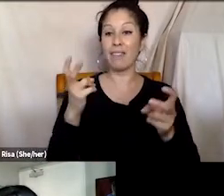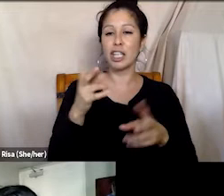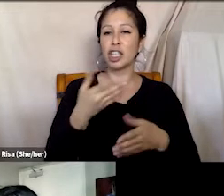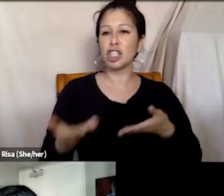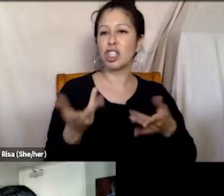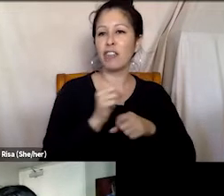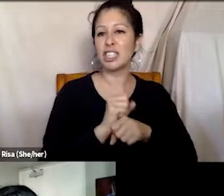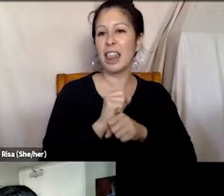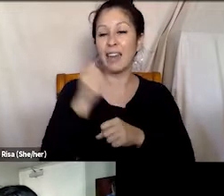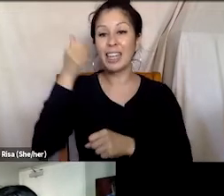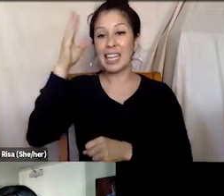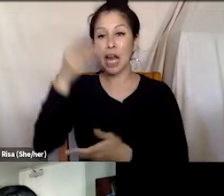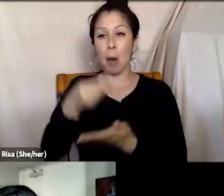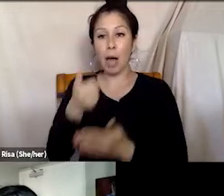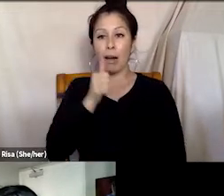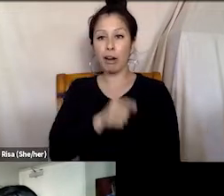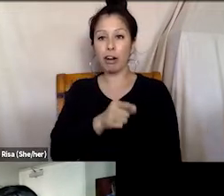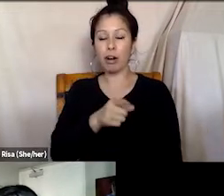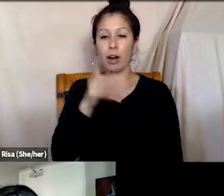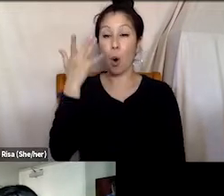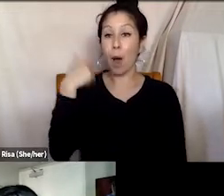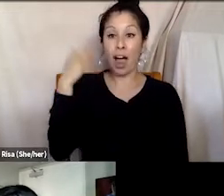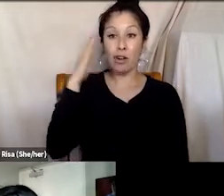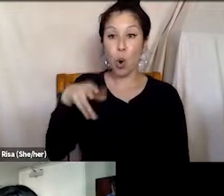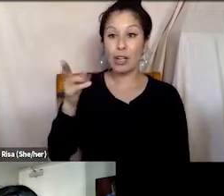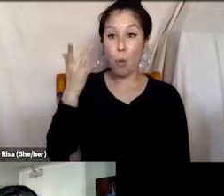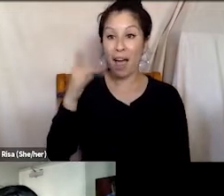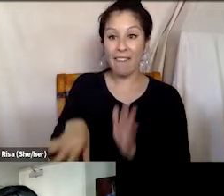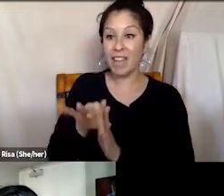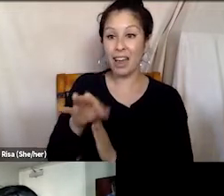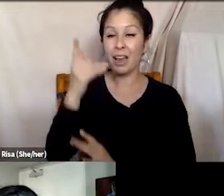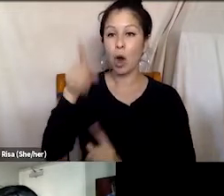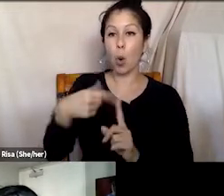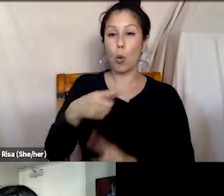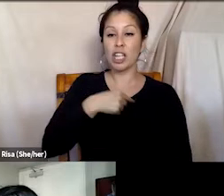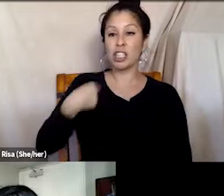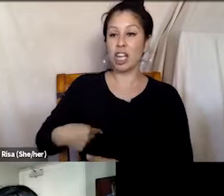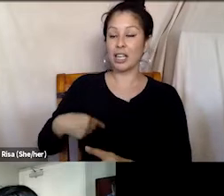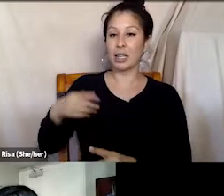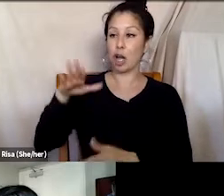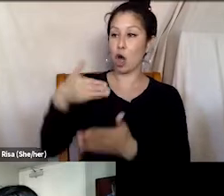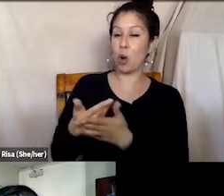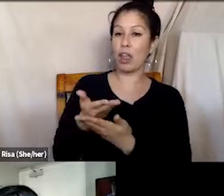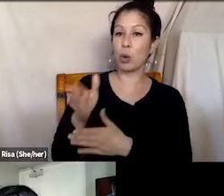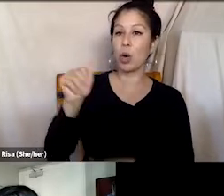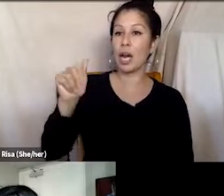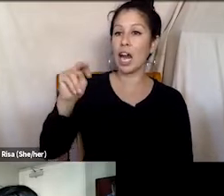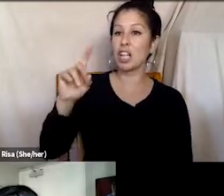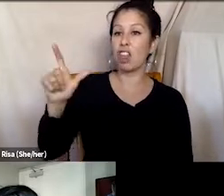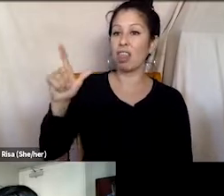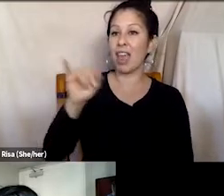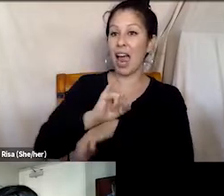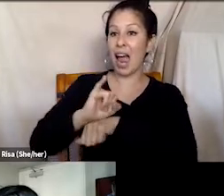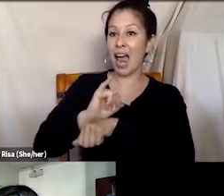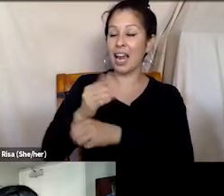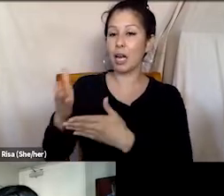he purchased her. And the only reason I know the history is because whenever Chinese came through Angel Island between